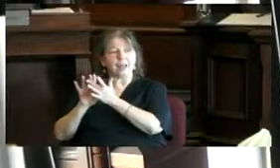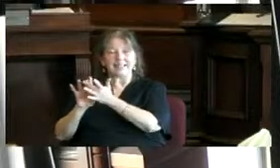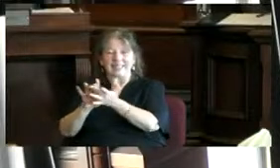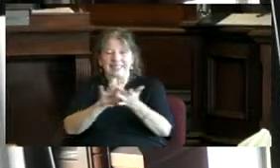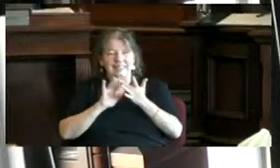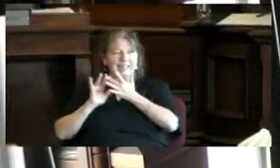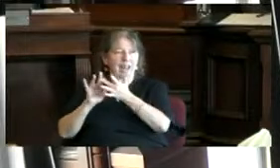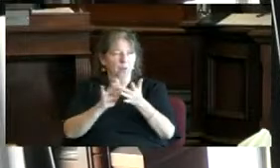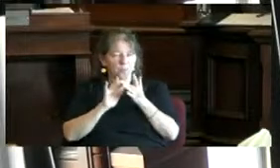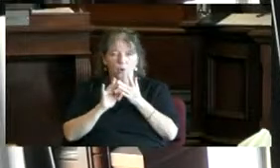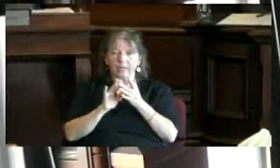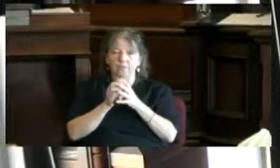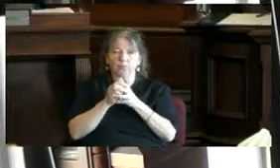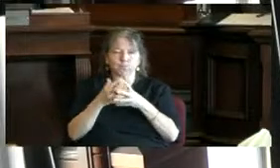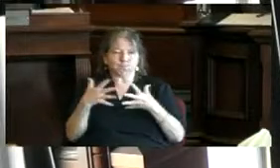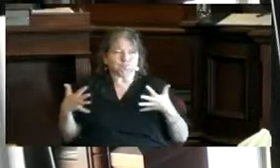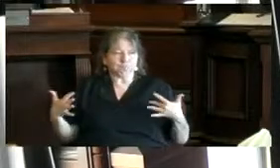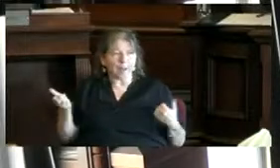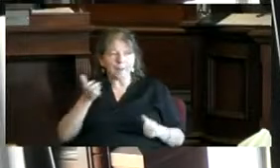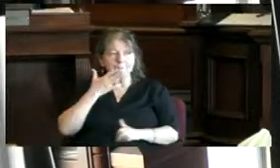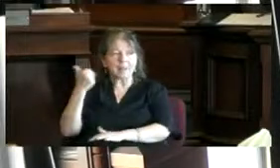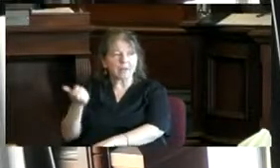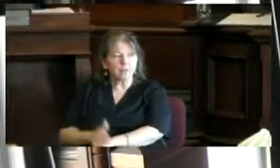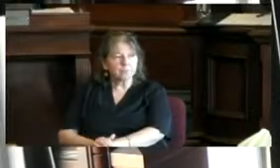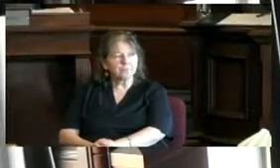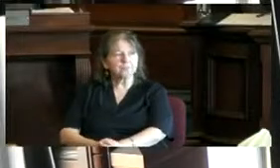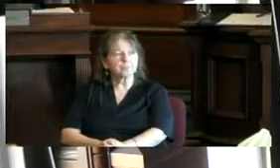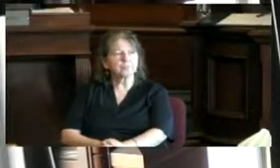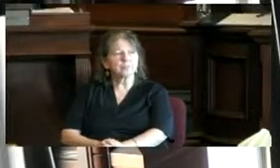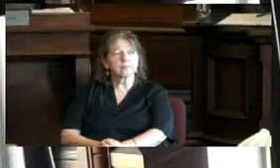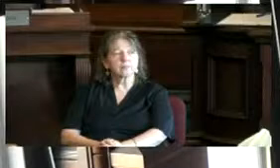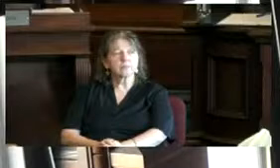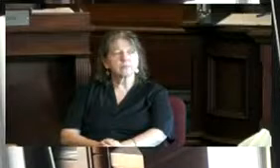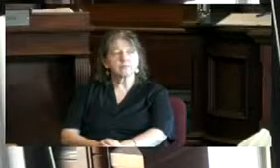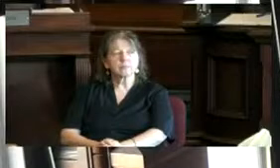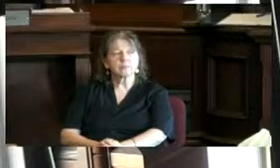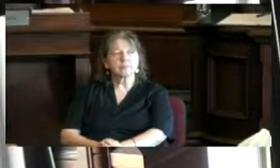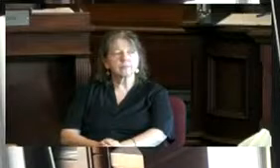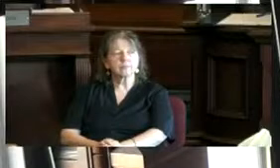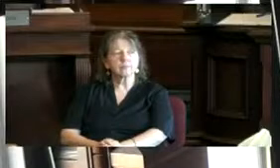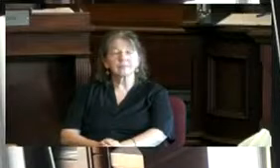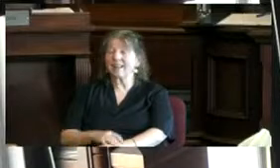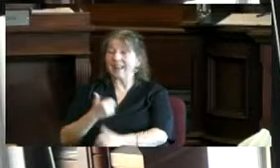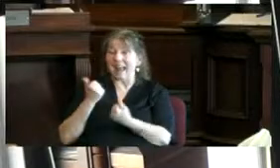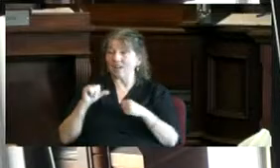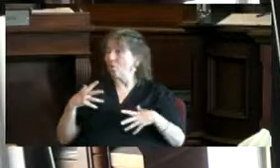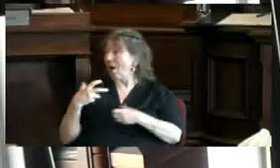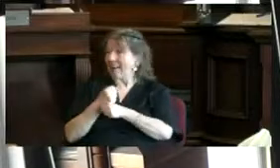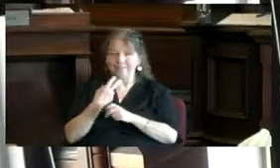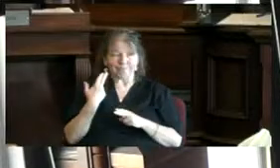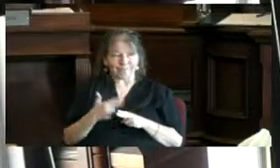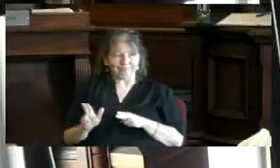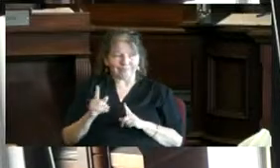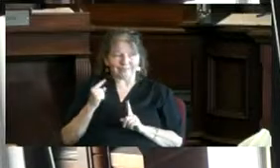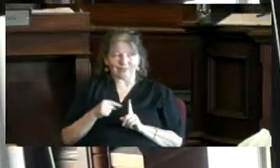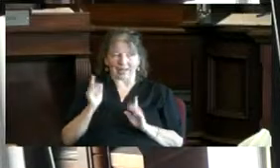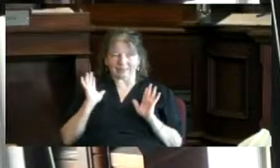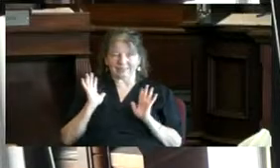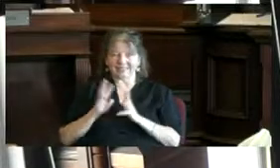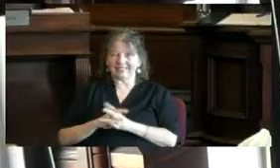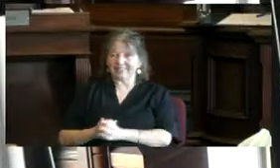evolving and growing to address the issue of homelessness. Try to keep it kind of tight there for